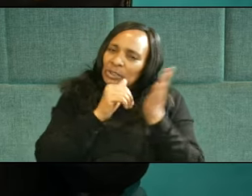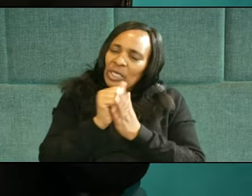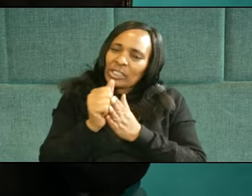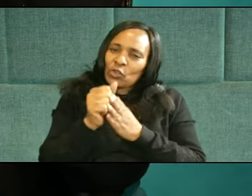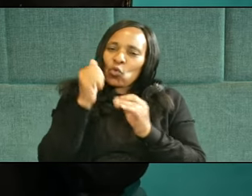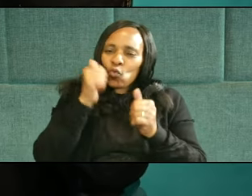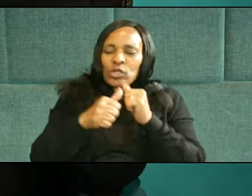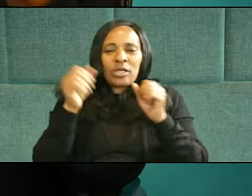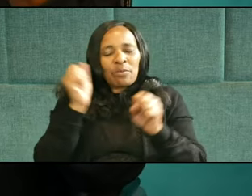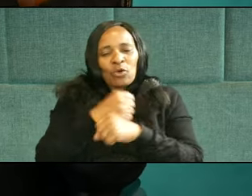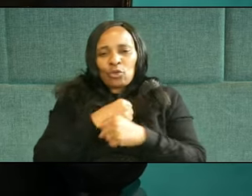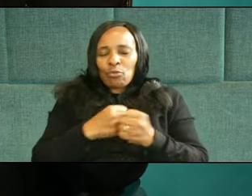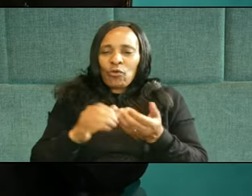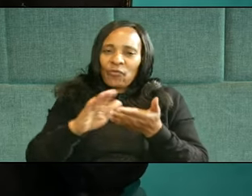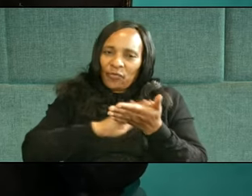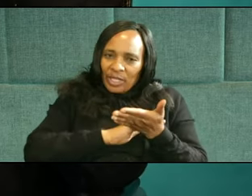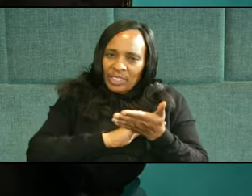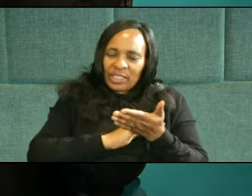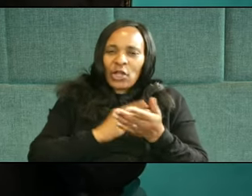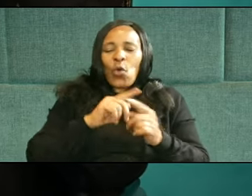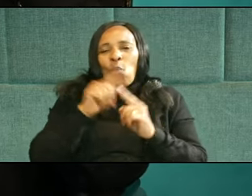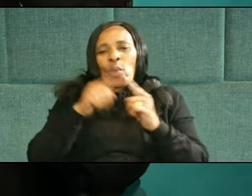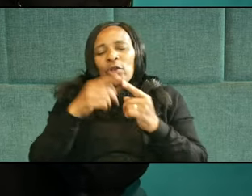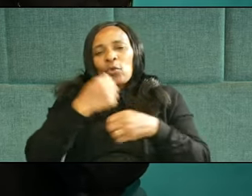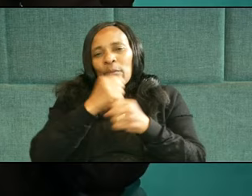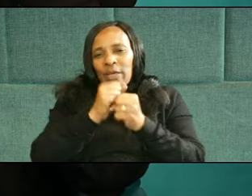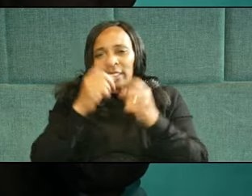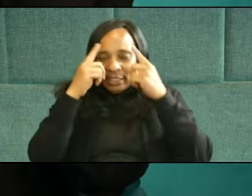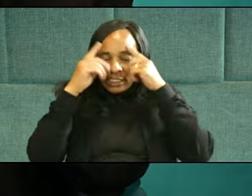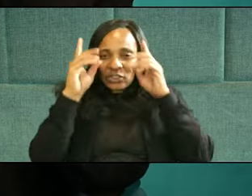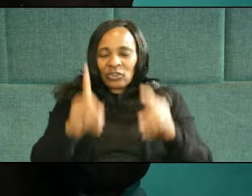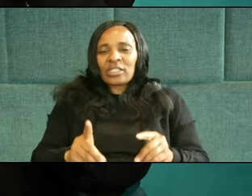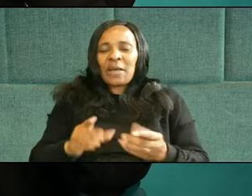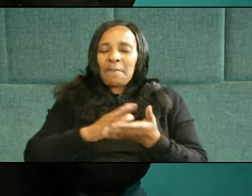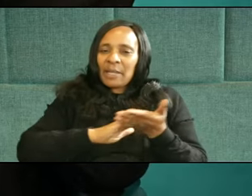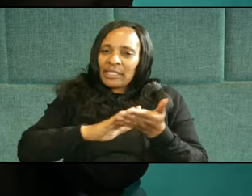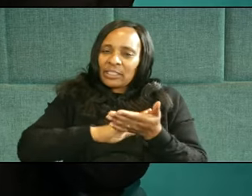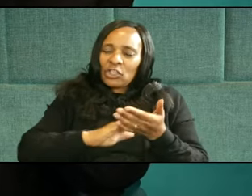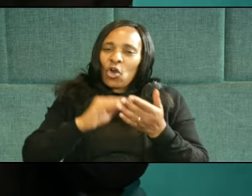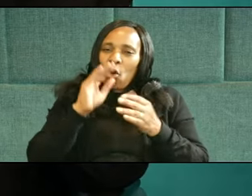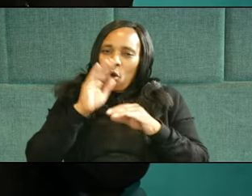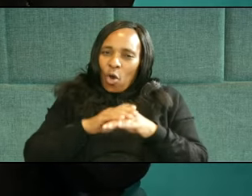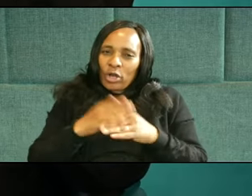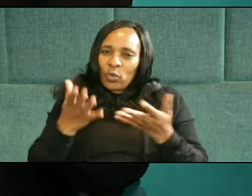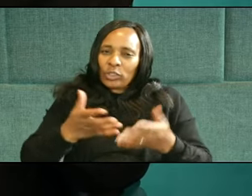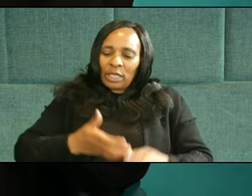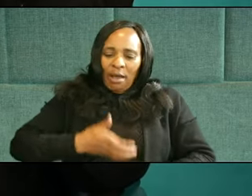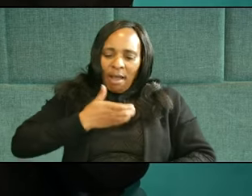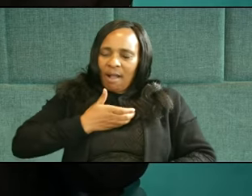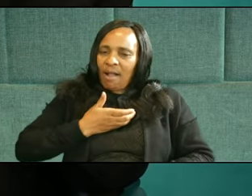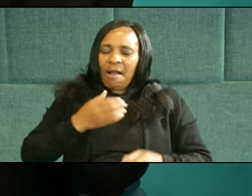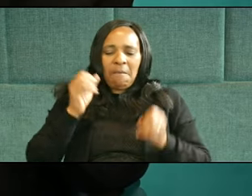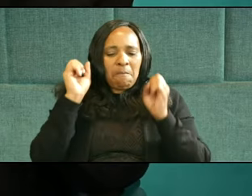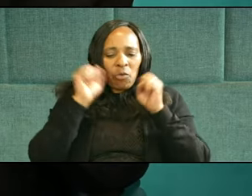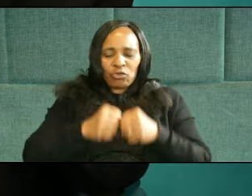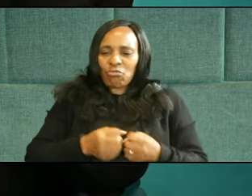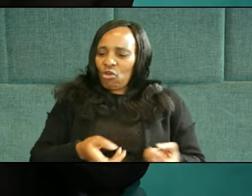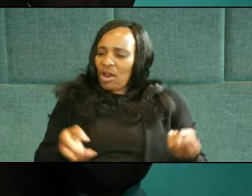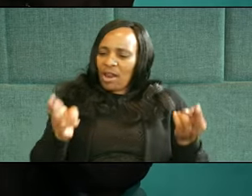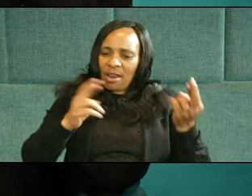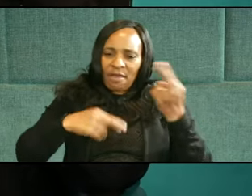When you act out with emotion, when you make decisions based on anger, you may not be able to reverse the damages that it